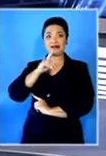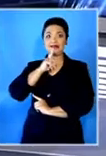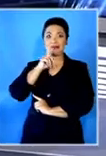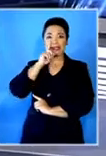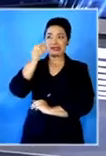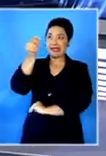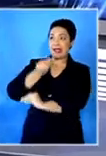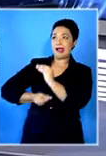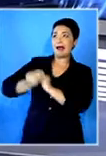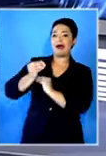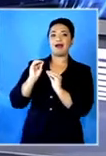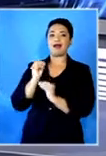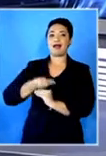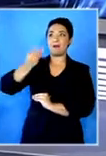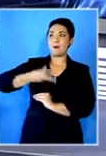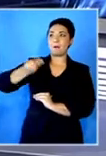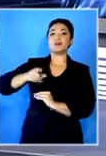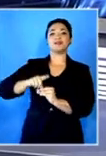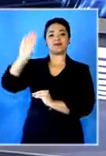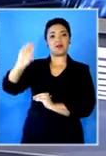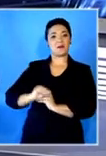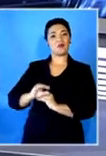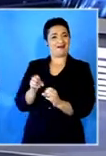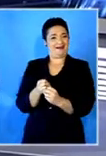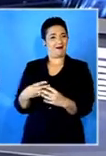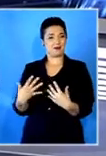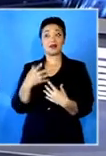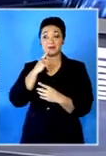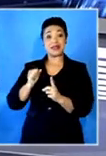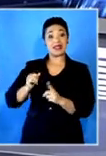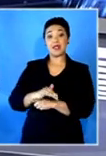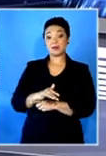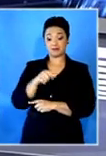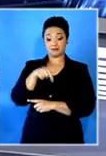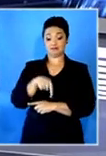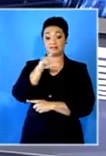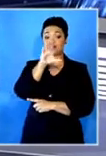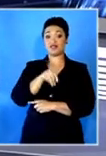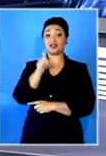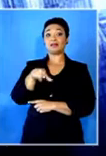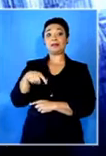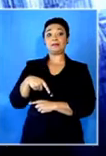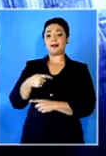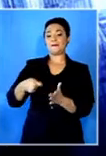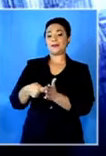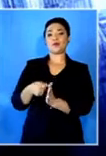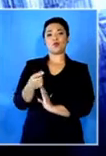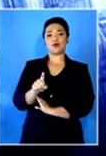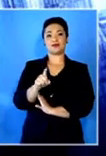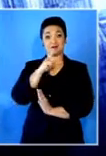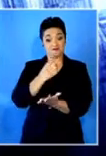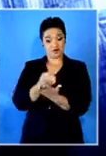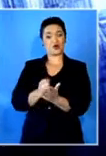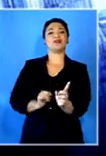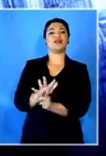and export, at what kind of rates, and all of these things have an impact on what people are buying, the consumer, and this is what keeps the economy vibrant, and this